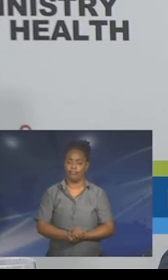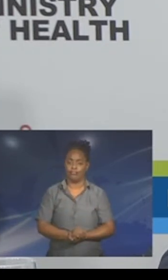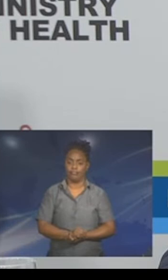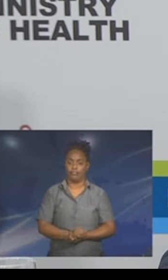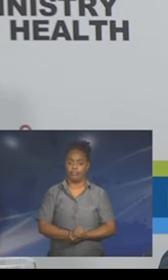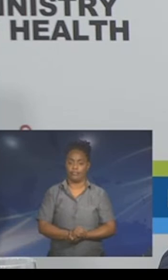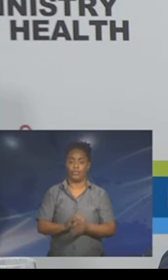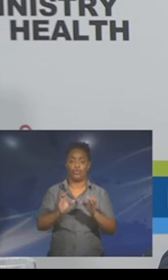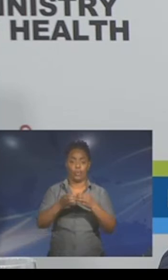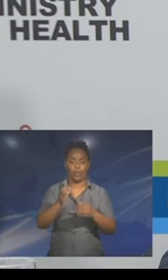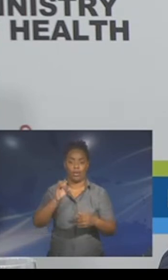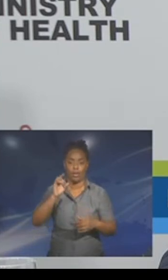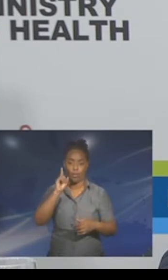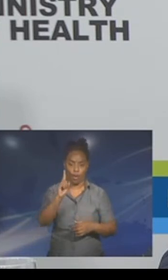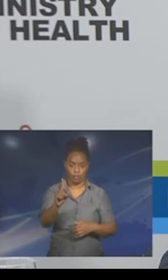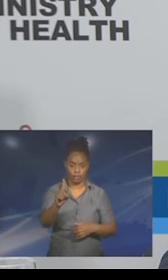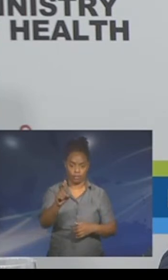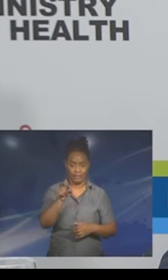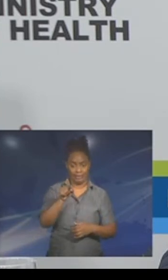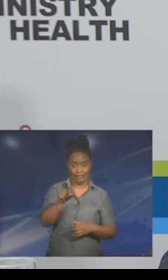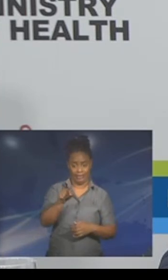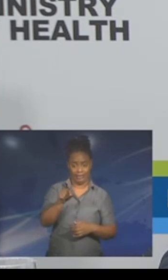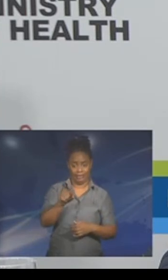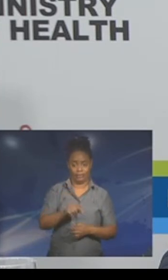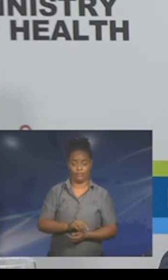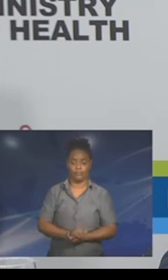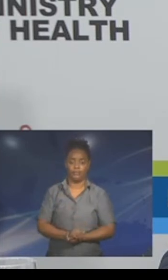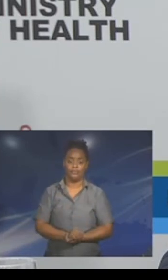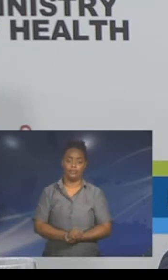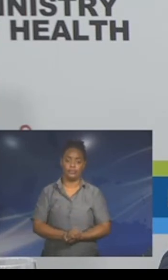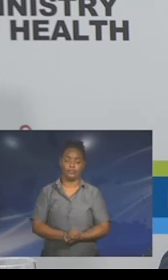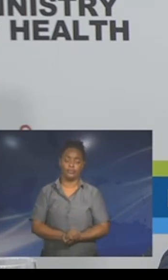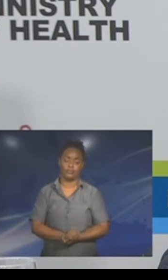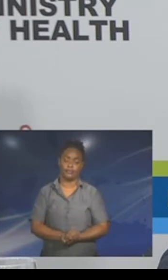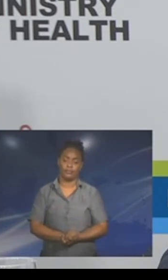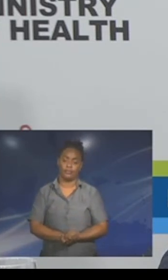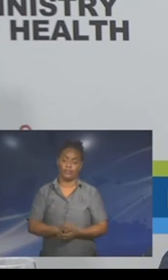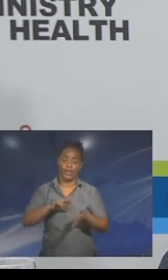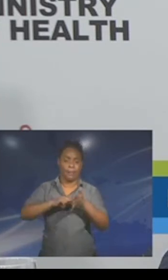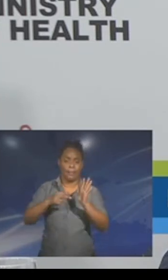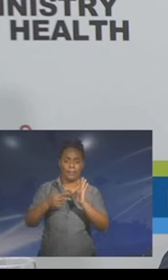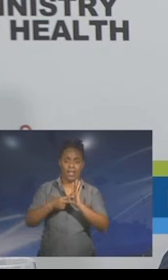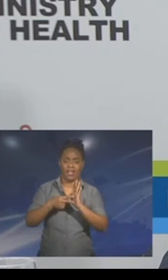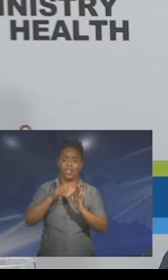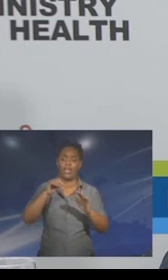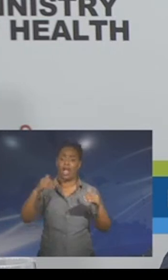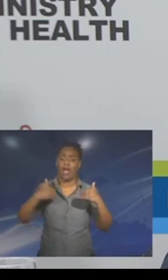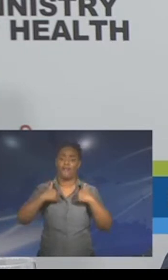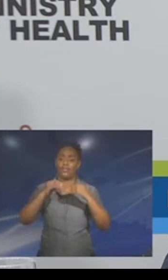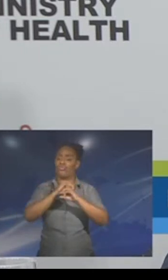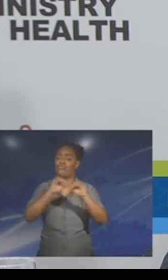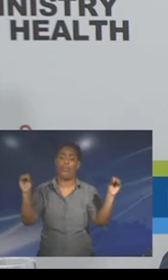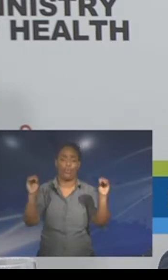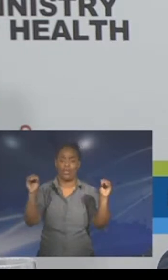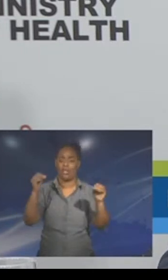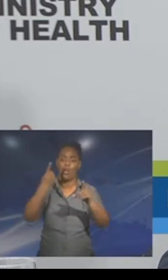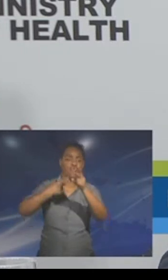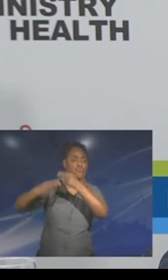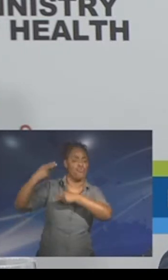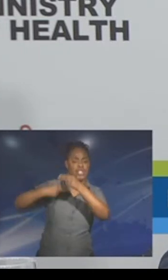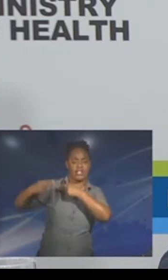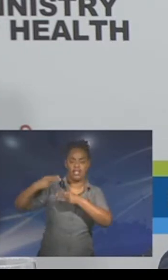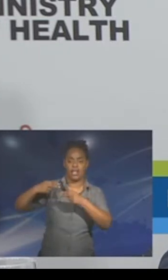Group 1, states parties with no history of monkeypox. So that's us. We don't have a history